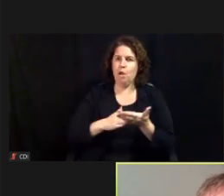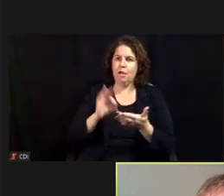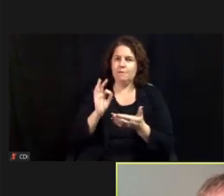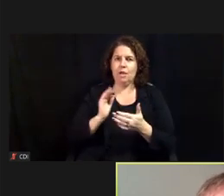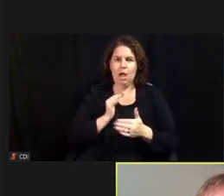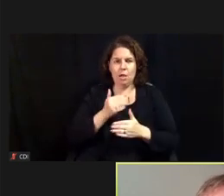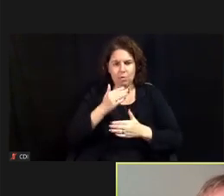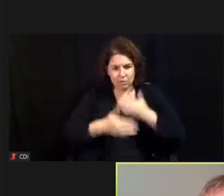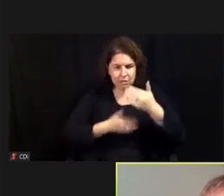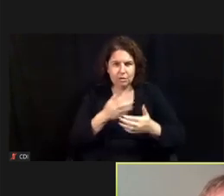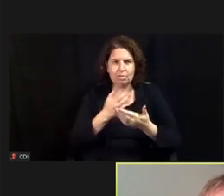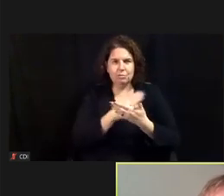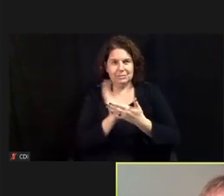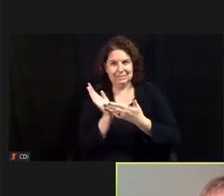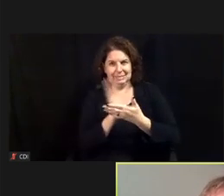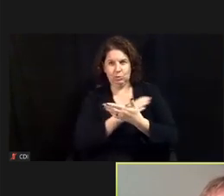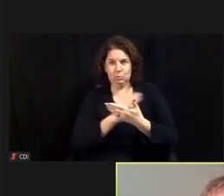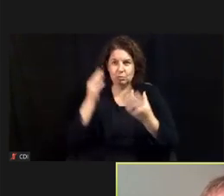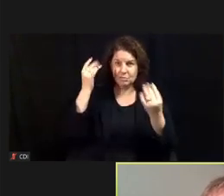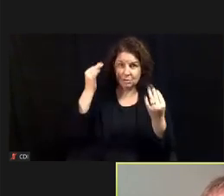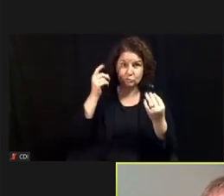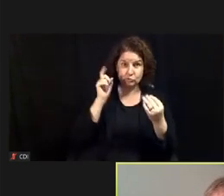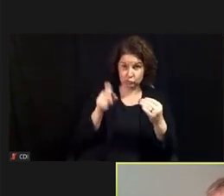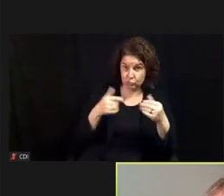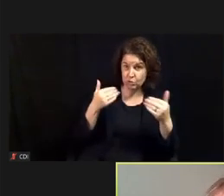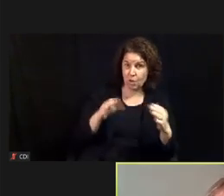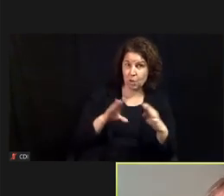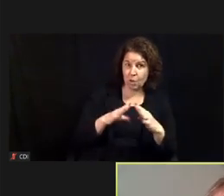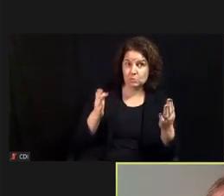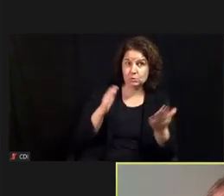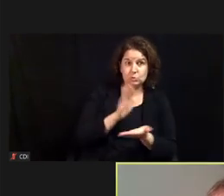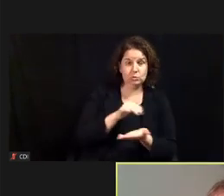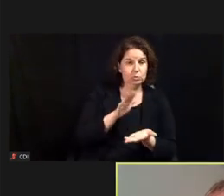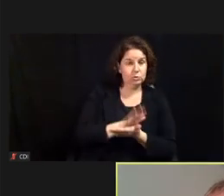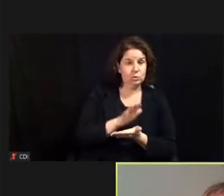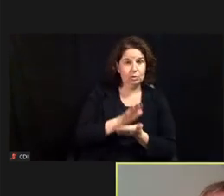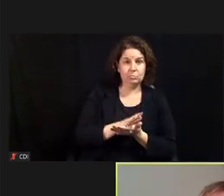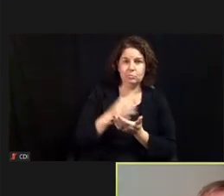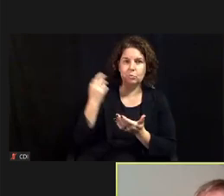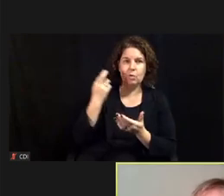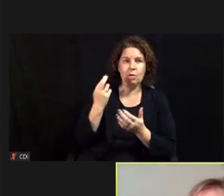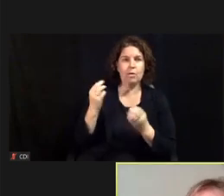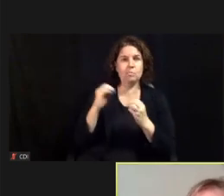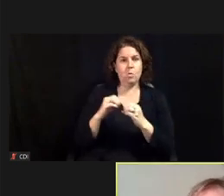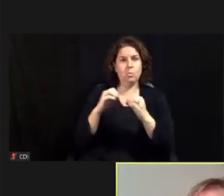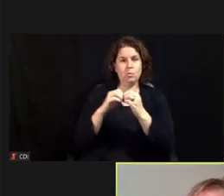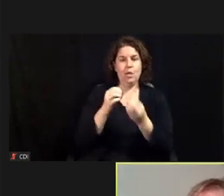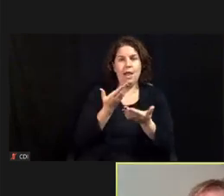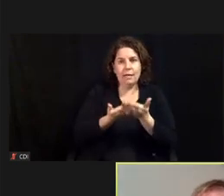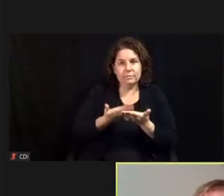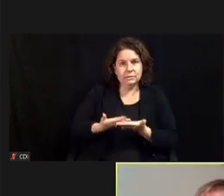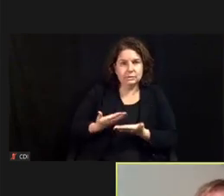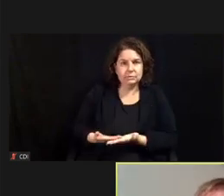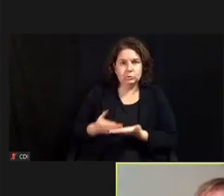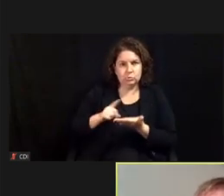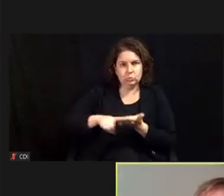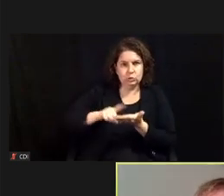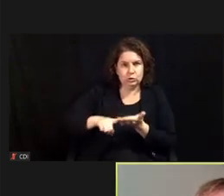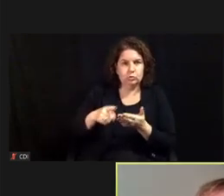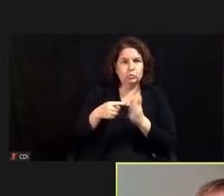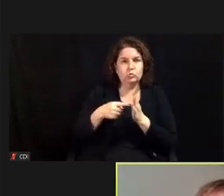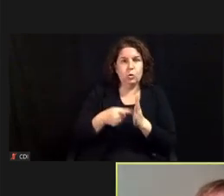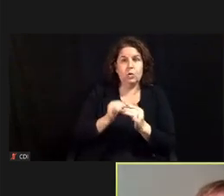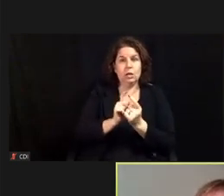and acknowledging that there's increasing evidence that a distance learning approach for